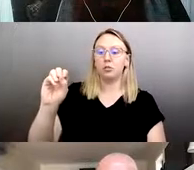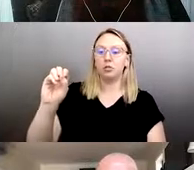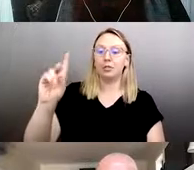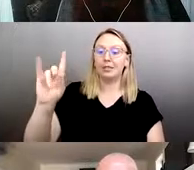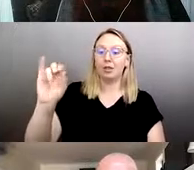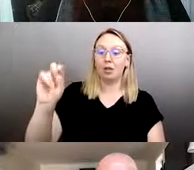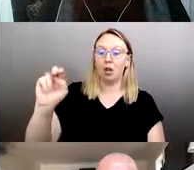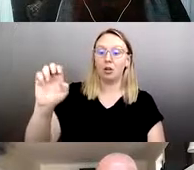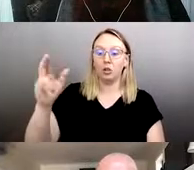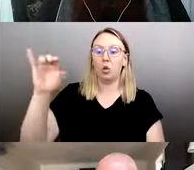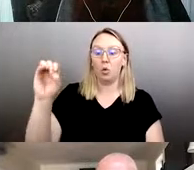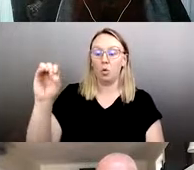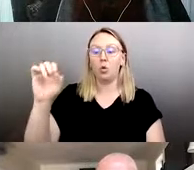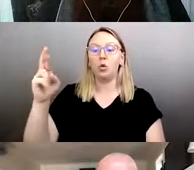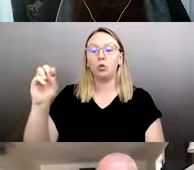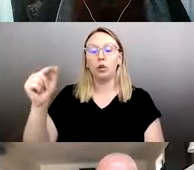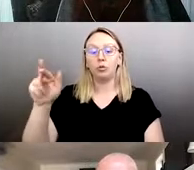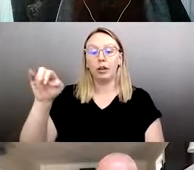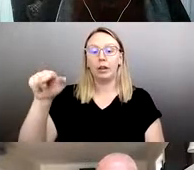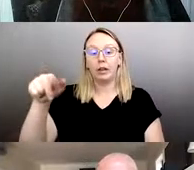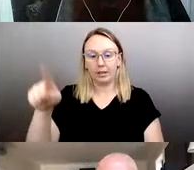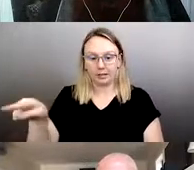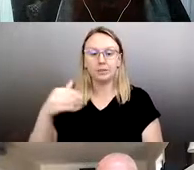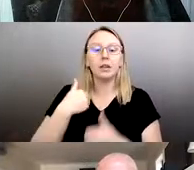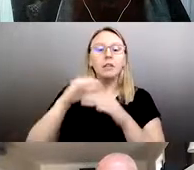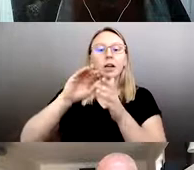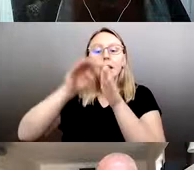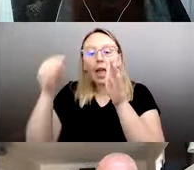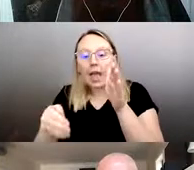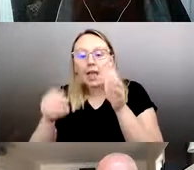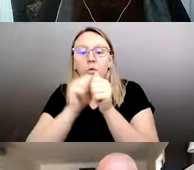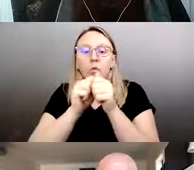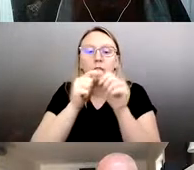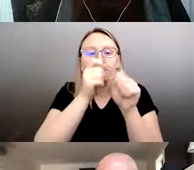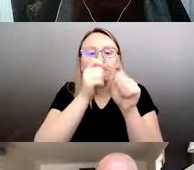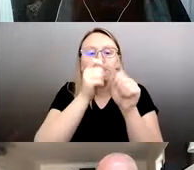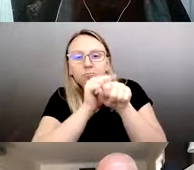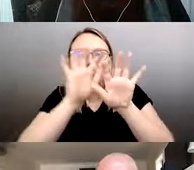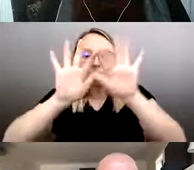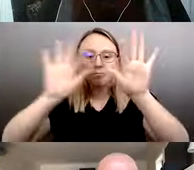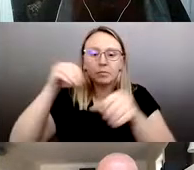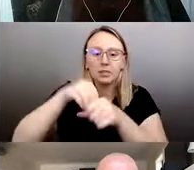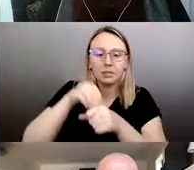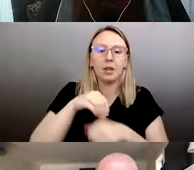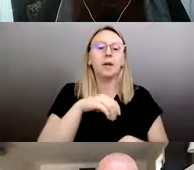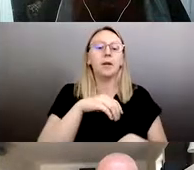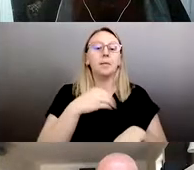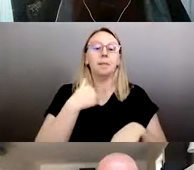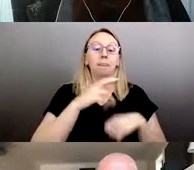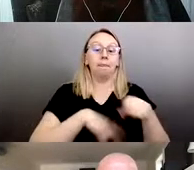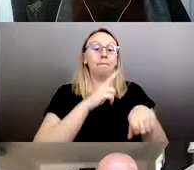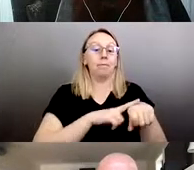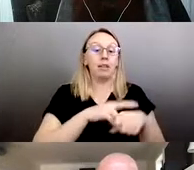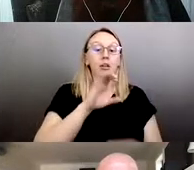and stalagmites. We will also visit a few more popular sites, the National Civil Rights Museum, the Blues Hall of Fame